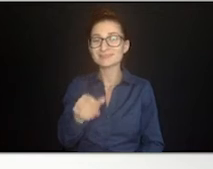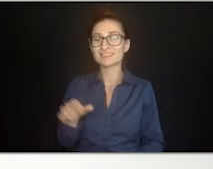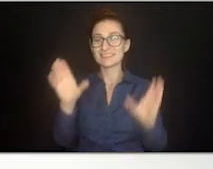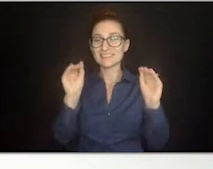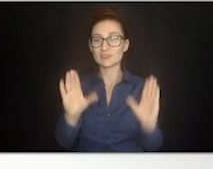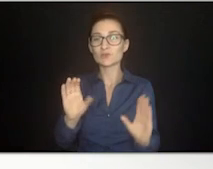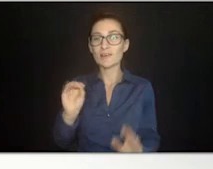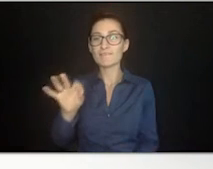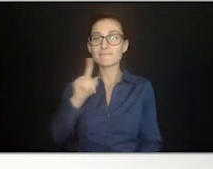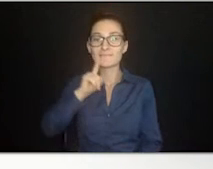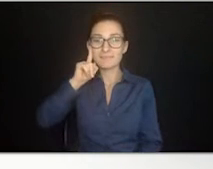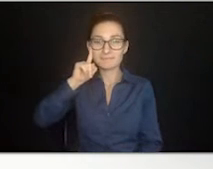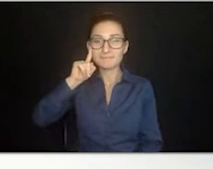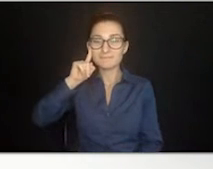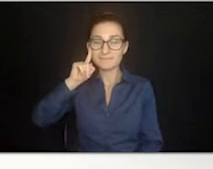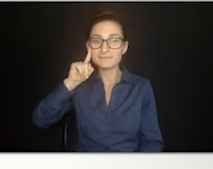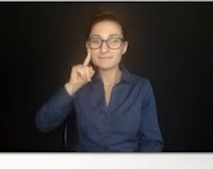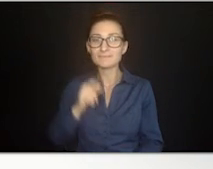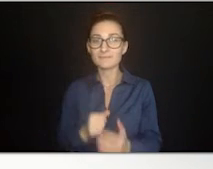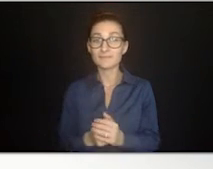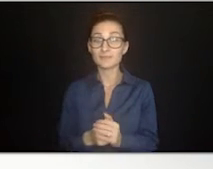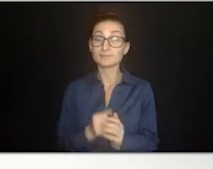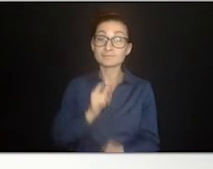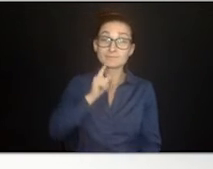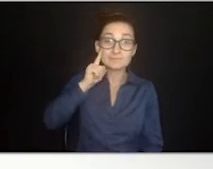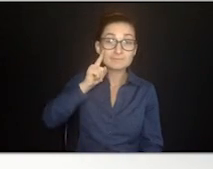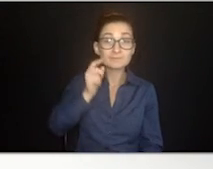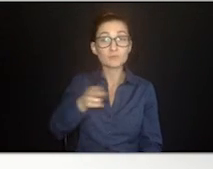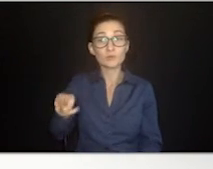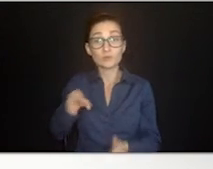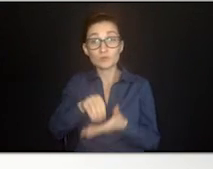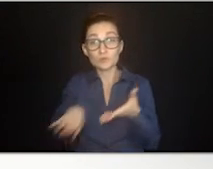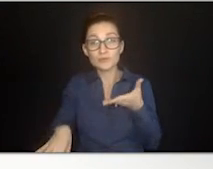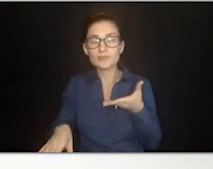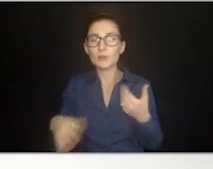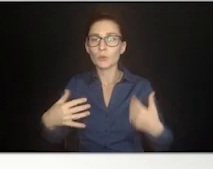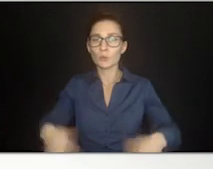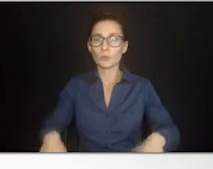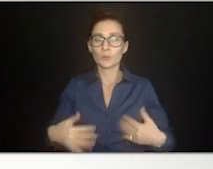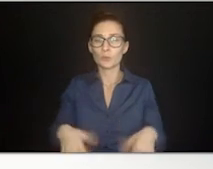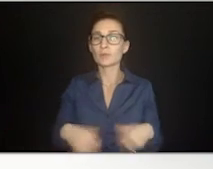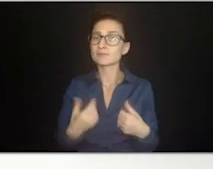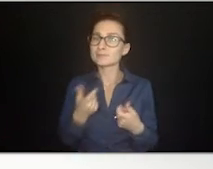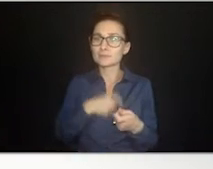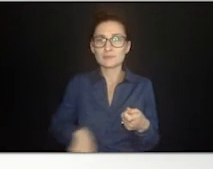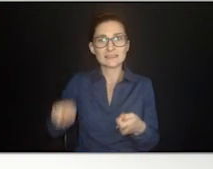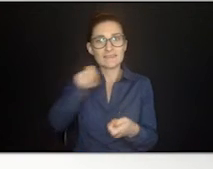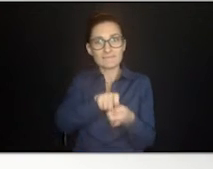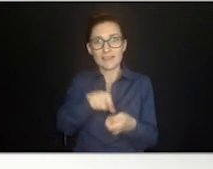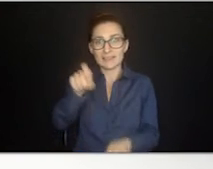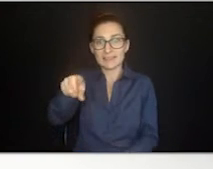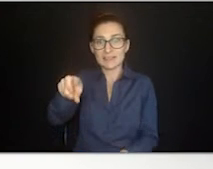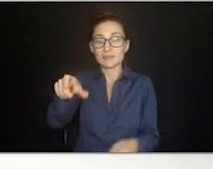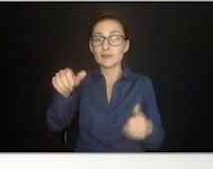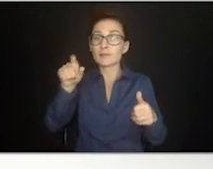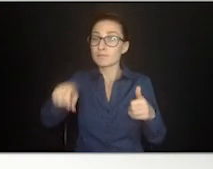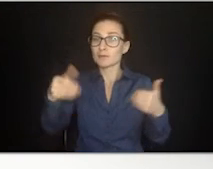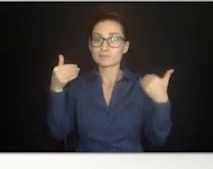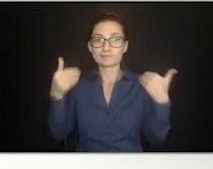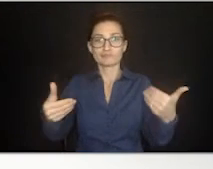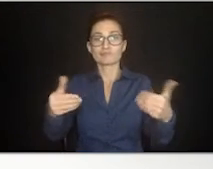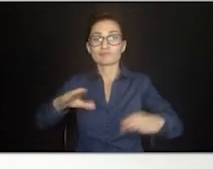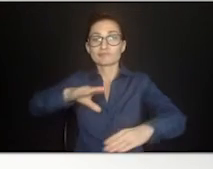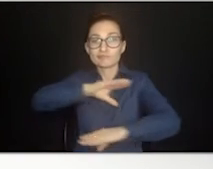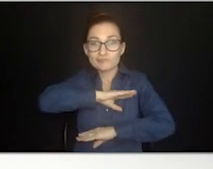deaf. Students who are deaf or hard of hearing have a very specific and individualized needs that must be met to allow